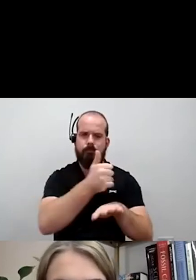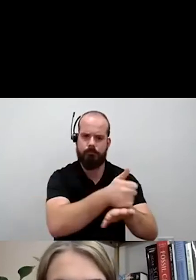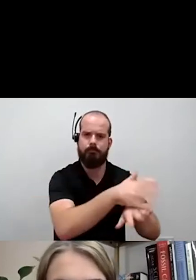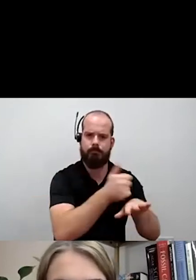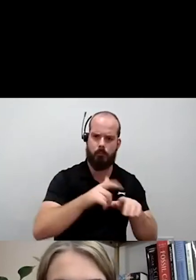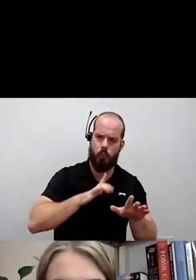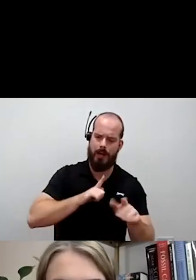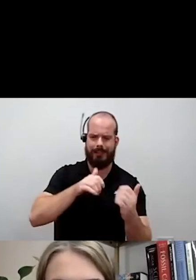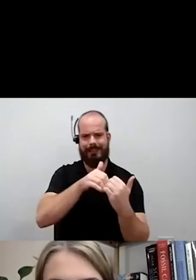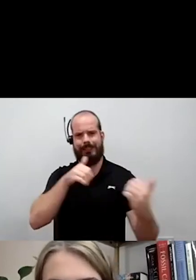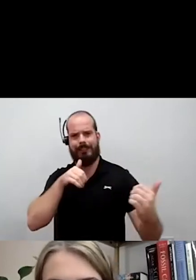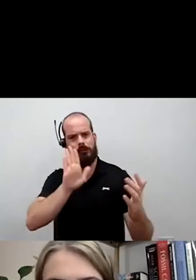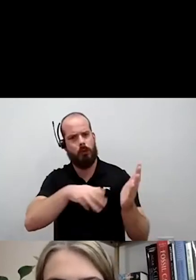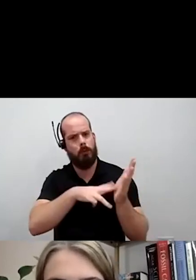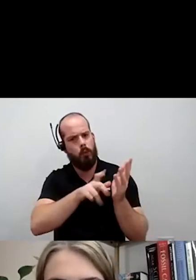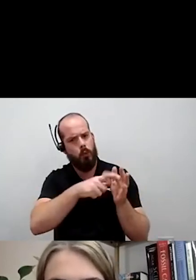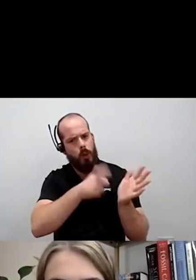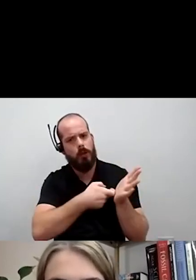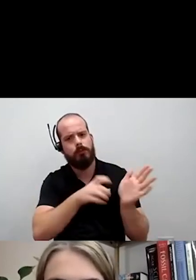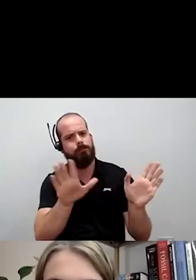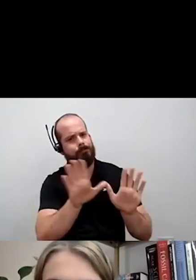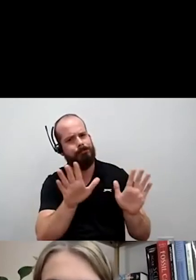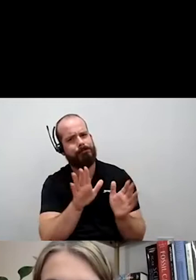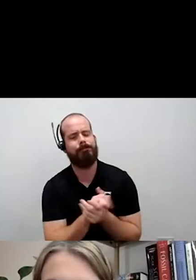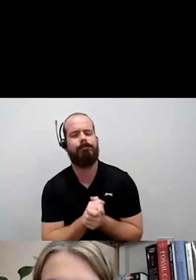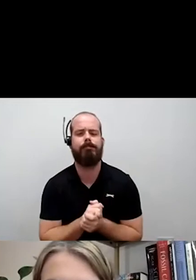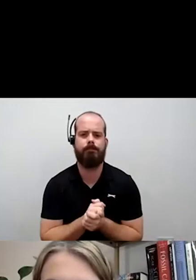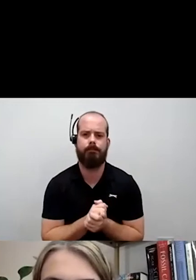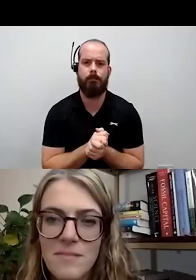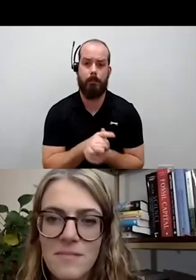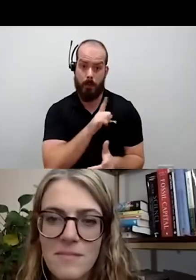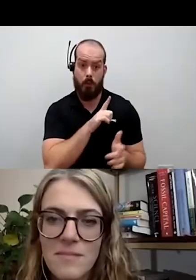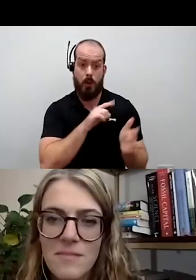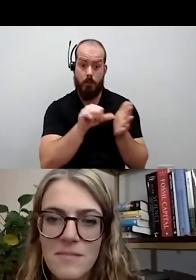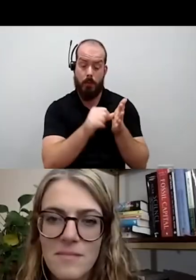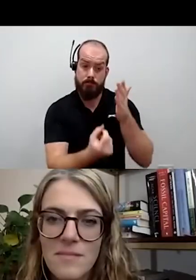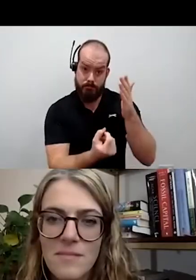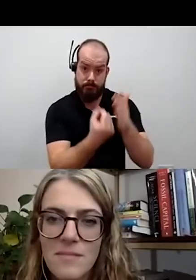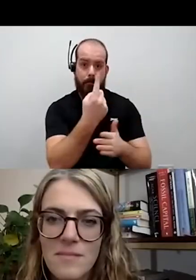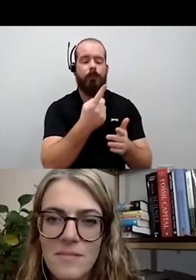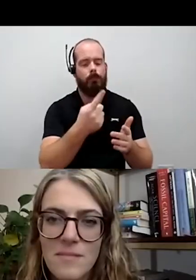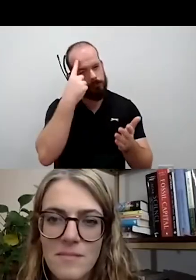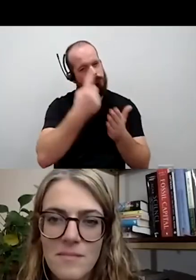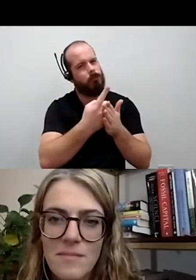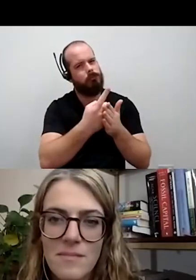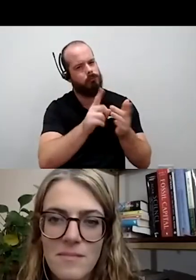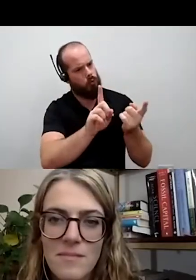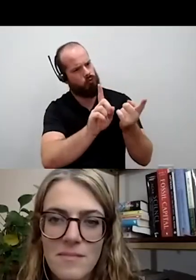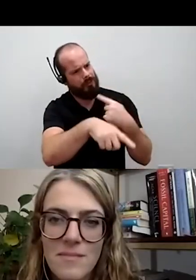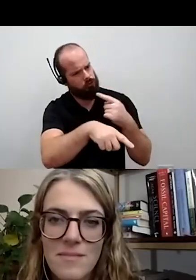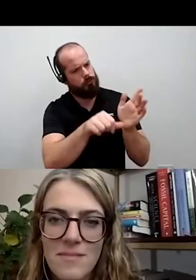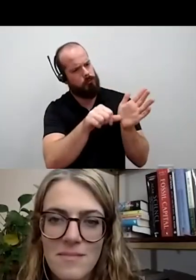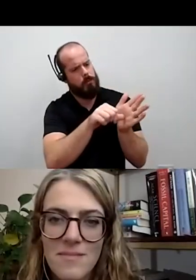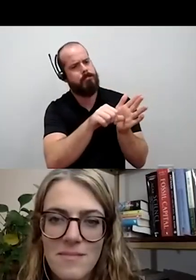So it's a reaction to a problem, and that's always a cooperative, is a reaction to a problem. People take